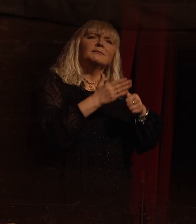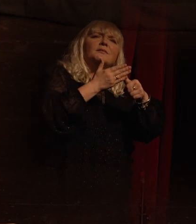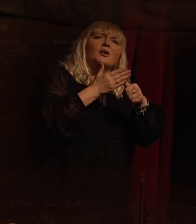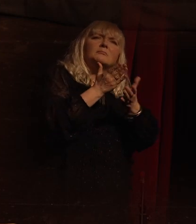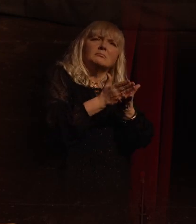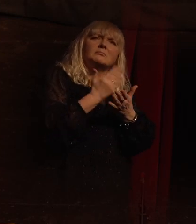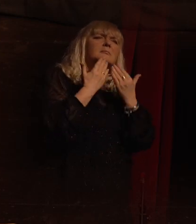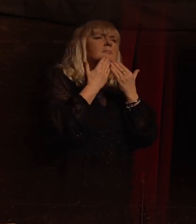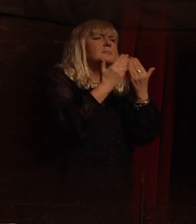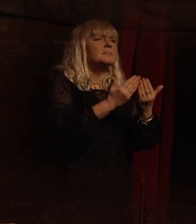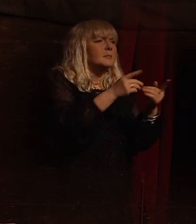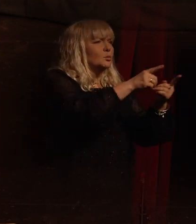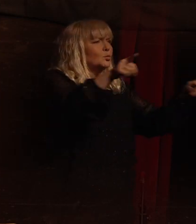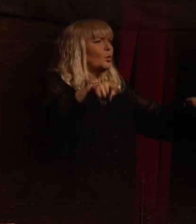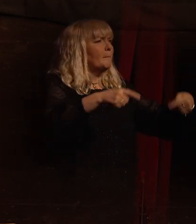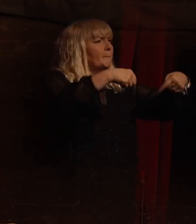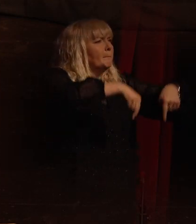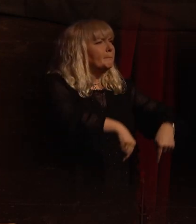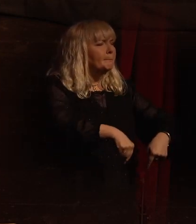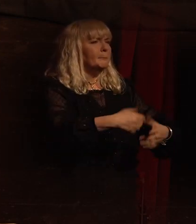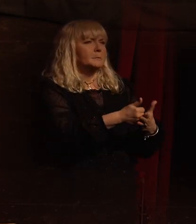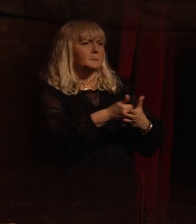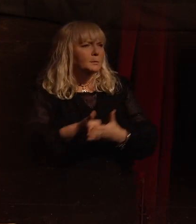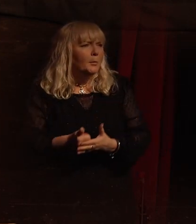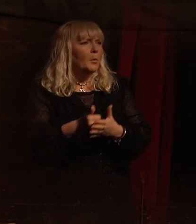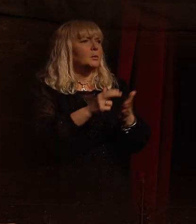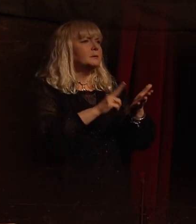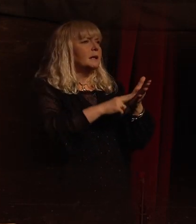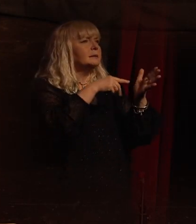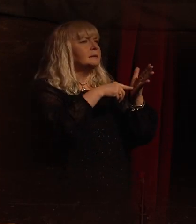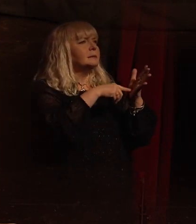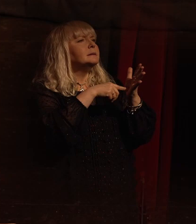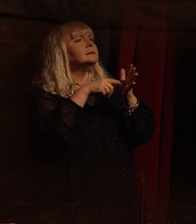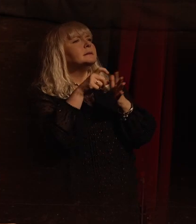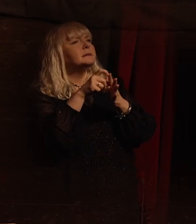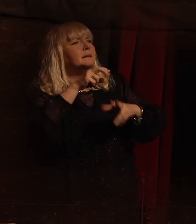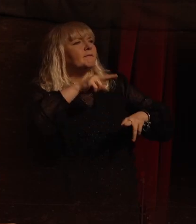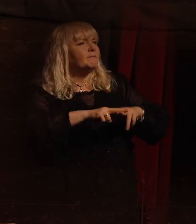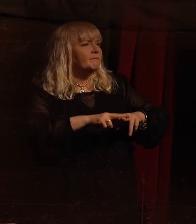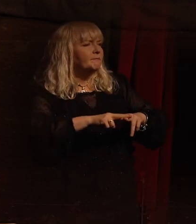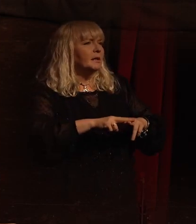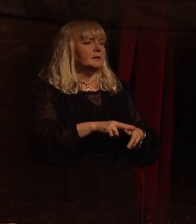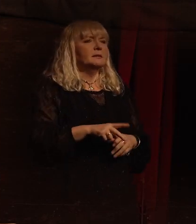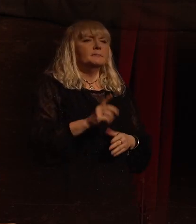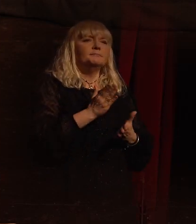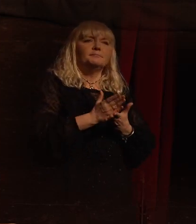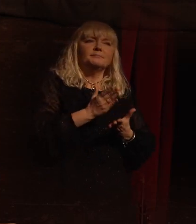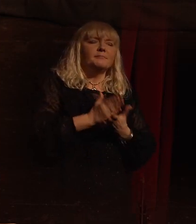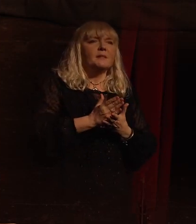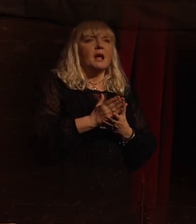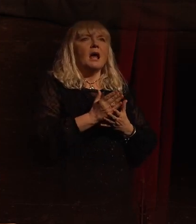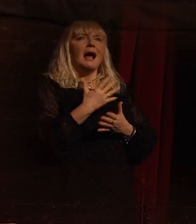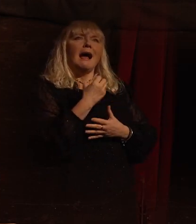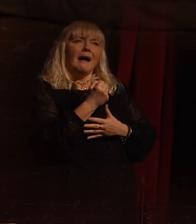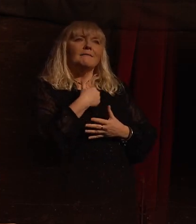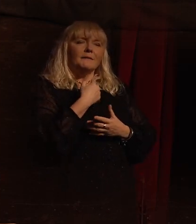and supporting NTDF. I'm a big supporter of NTDF for all sorts of reasons, but the two reasons that spring to mind